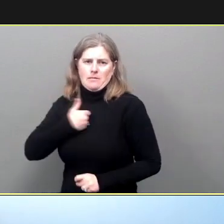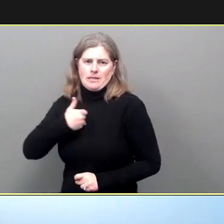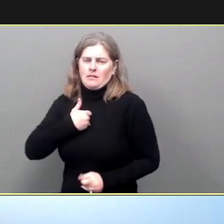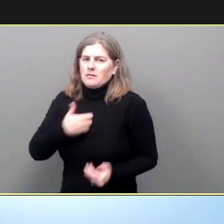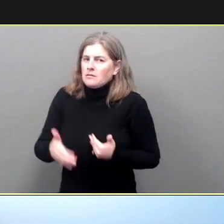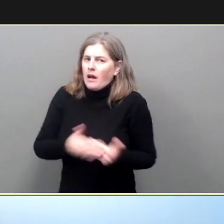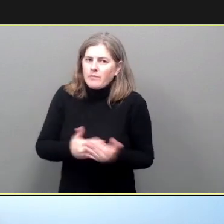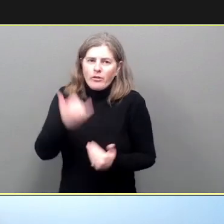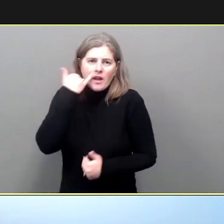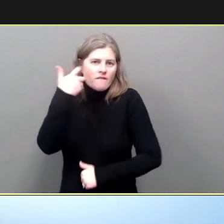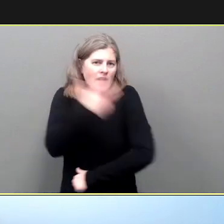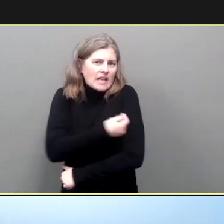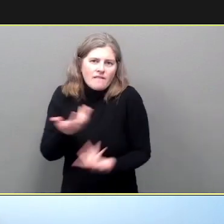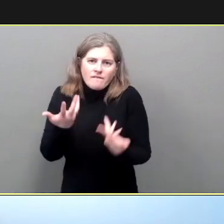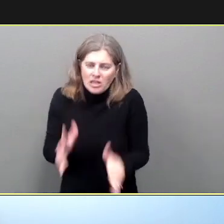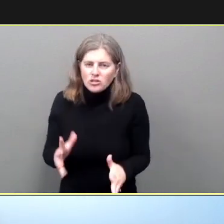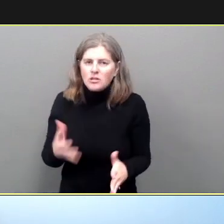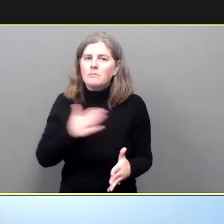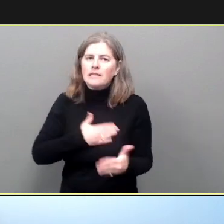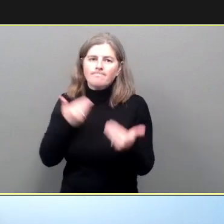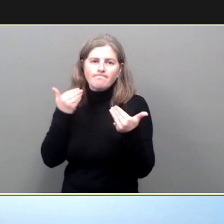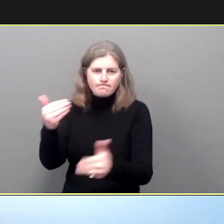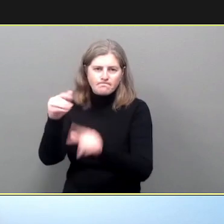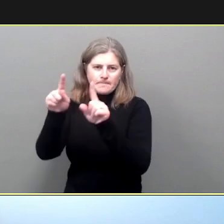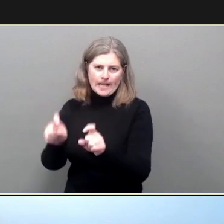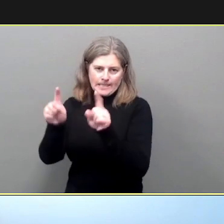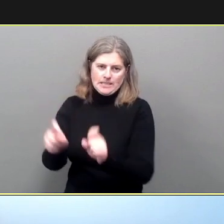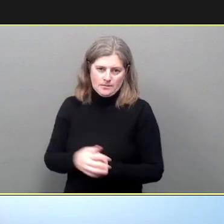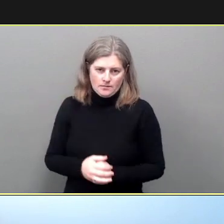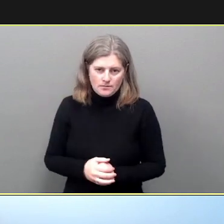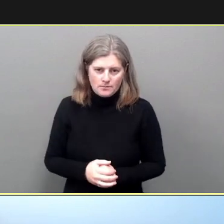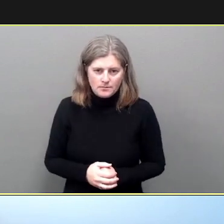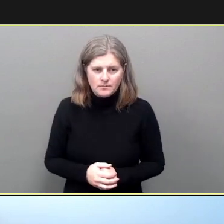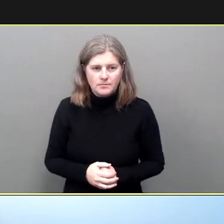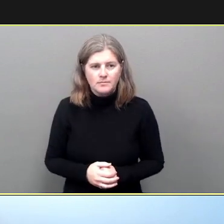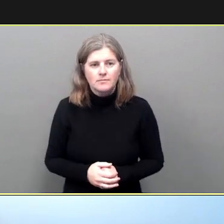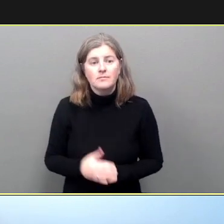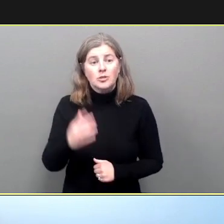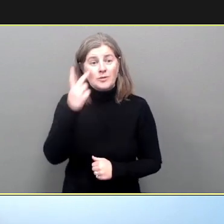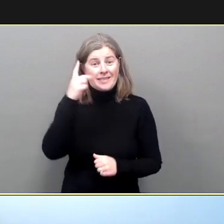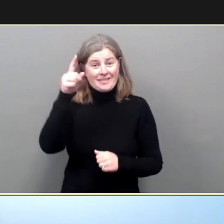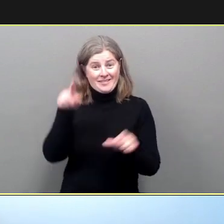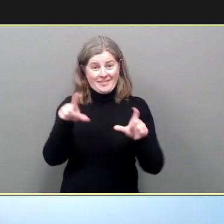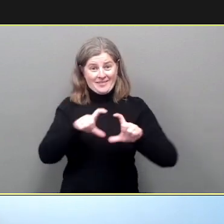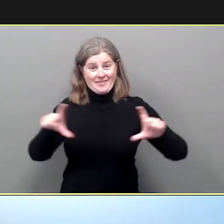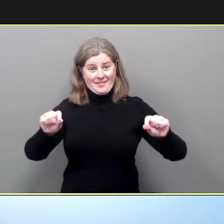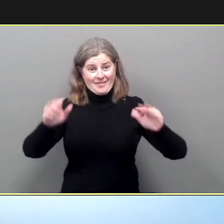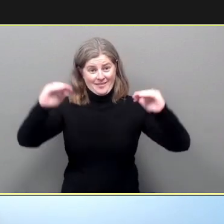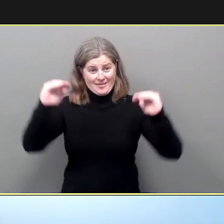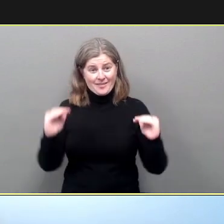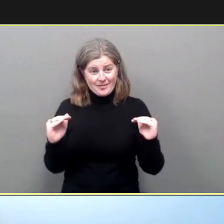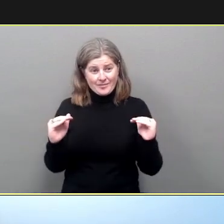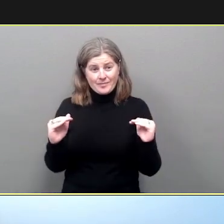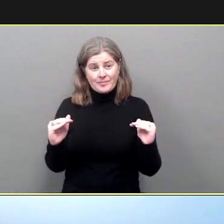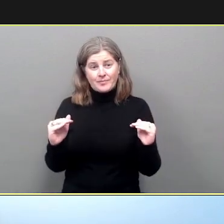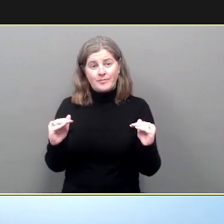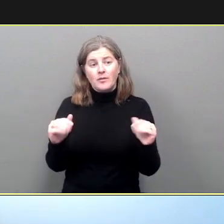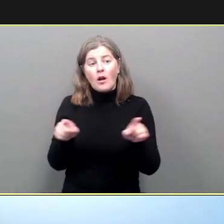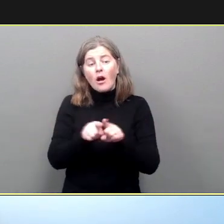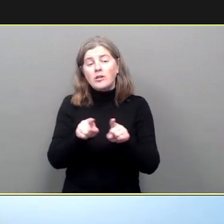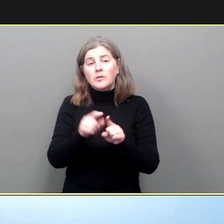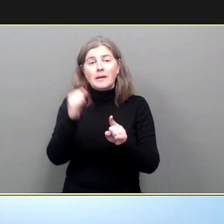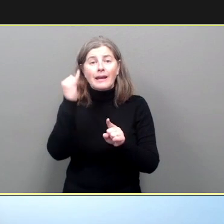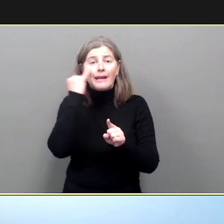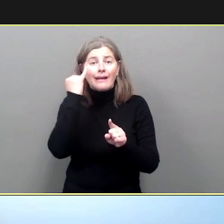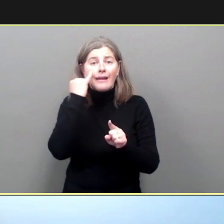your vaccination status, please seek a test. And then you also see on the slide where we're suggesting also people who